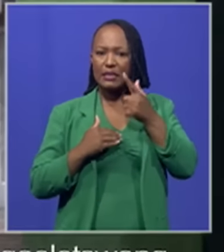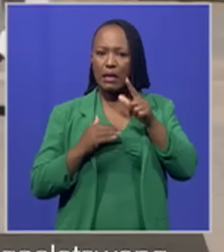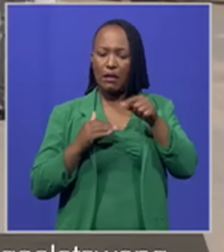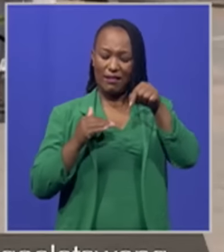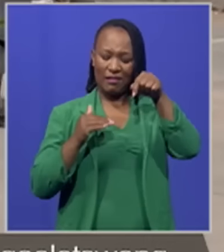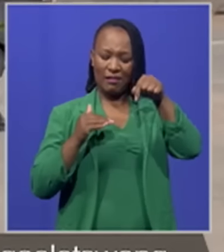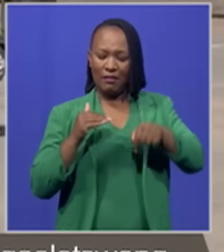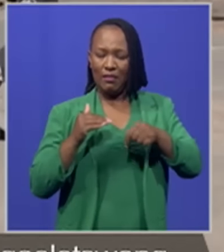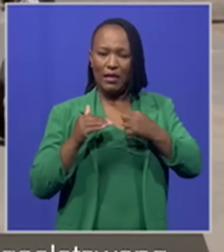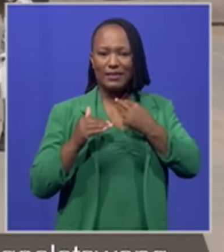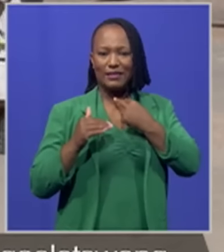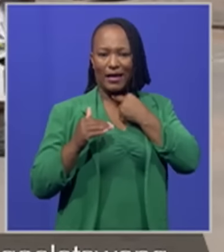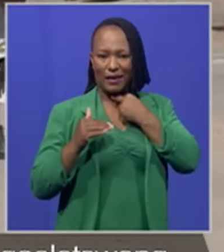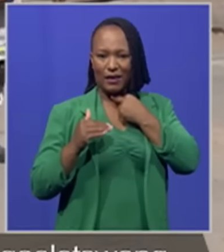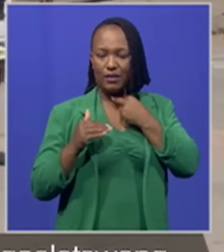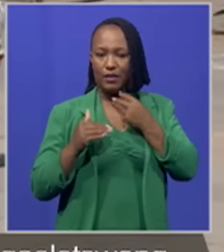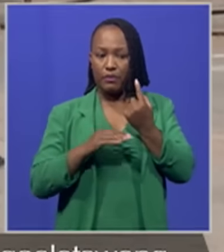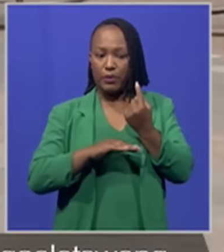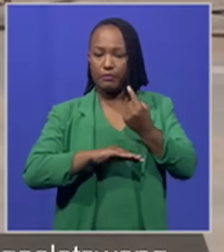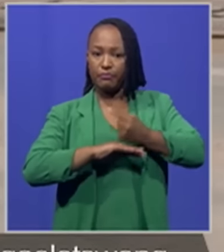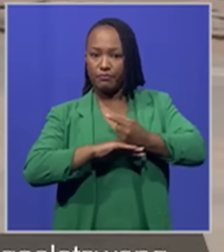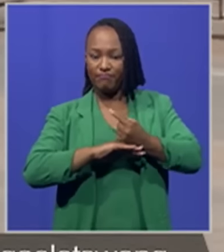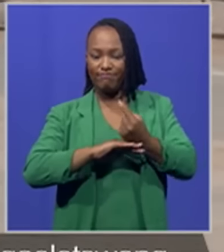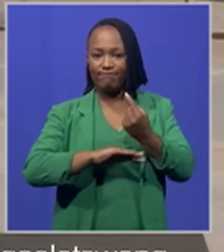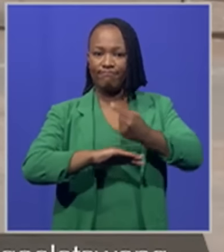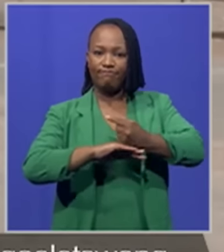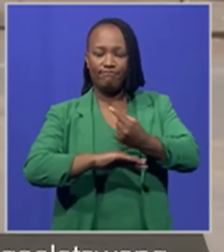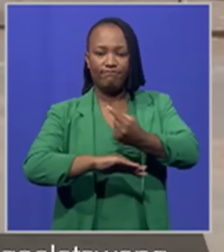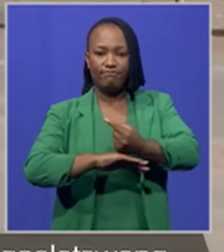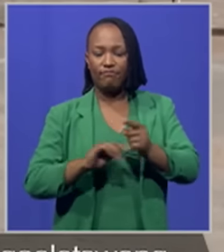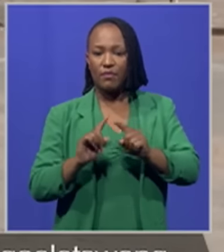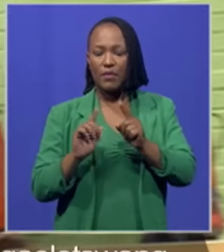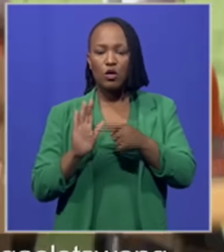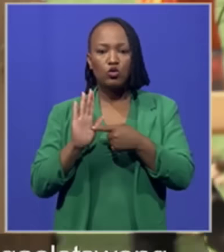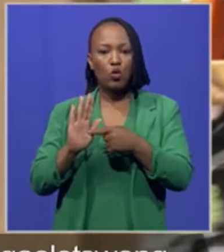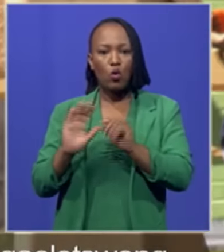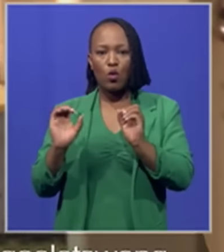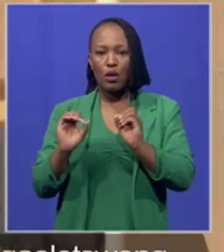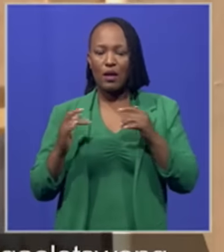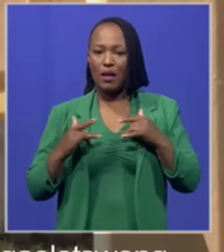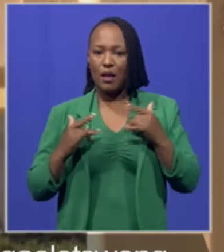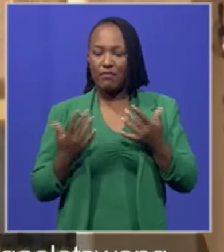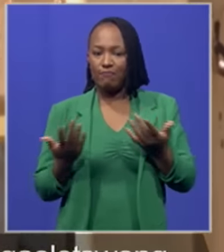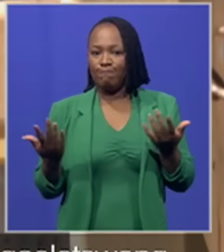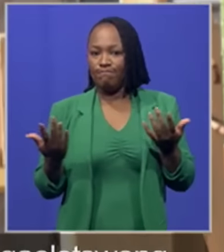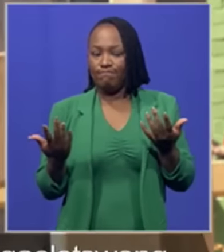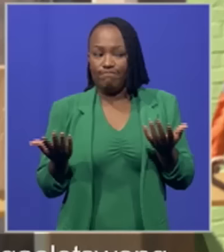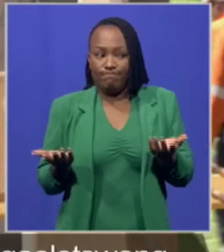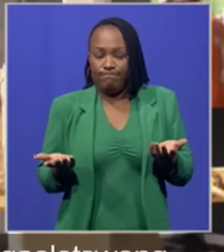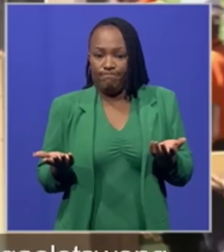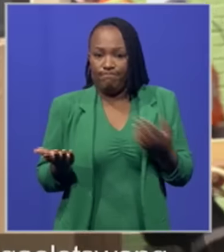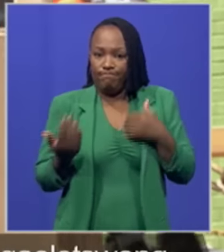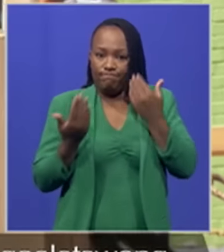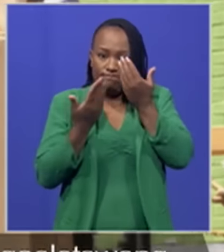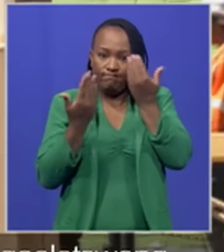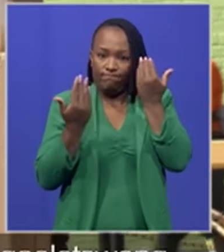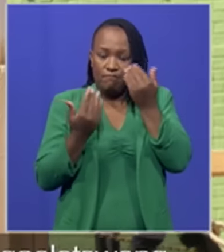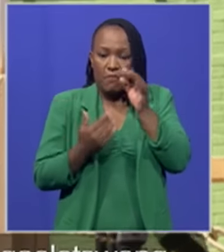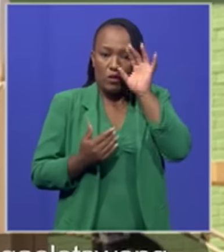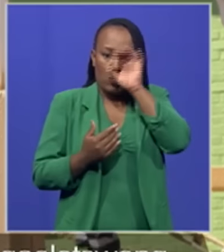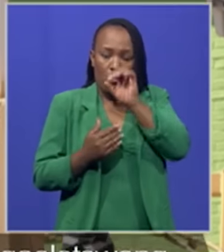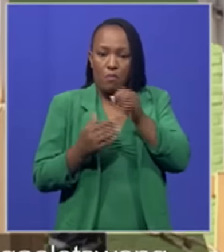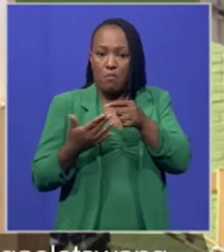ona. Mme fa matsatsi a ntse a feta go sena le matshwao ape a botshelo go akangwa fa ba setse ba